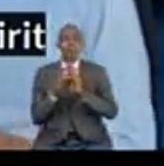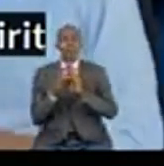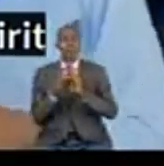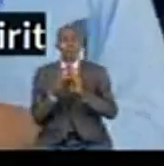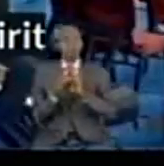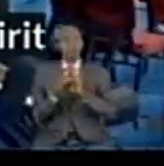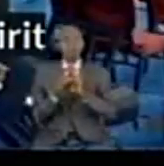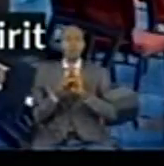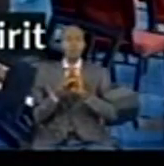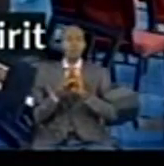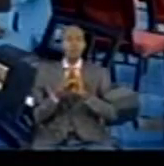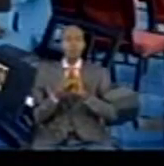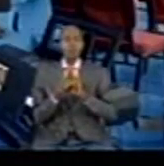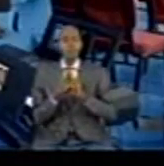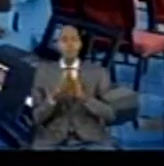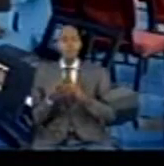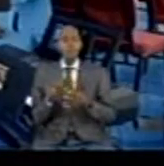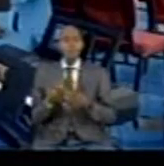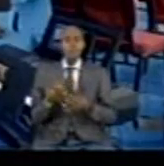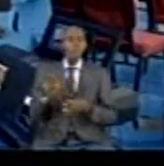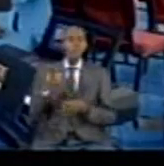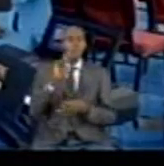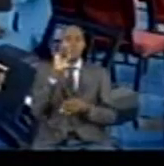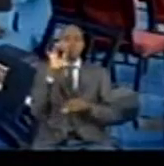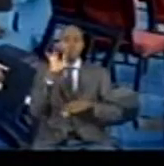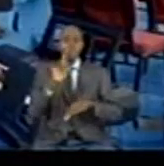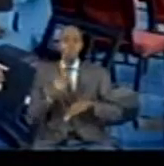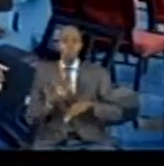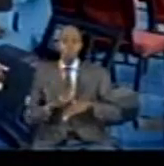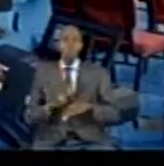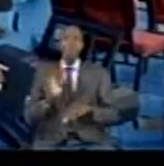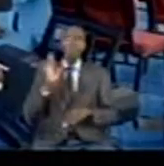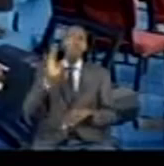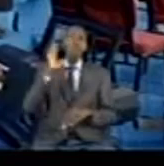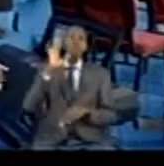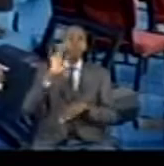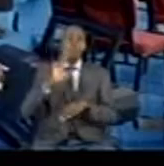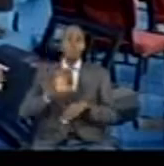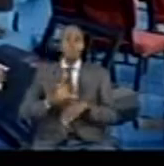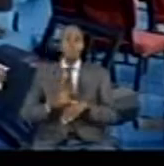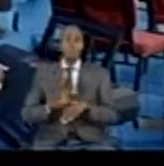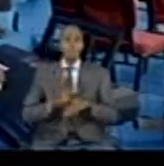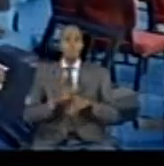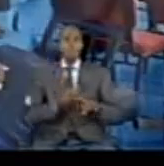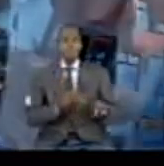door. Spirit, touch our church.